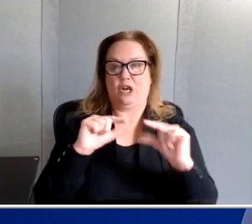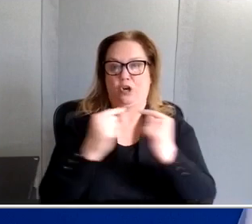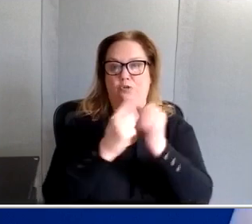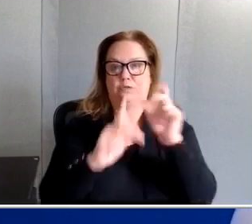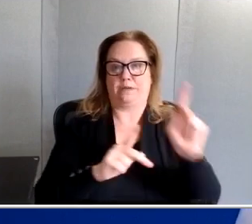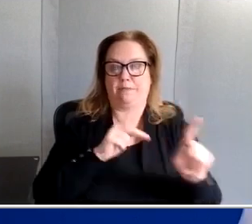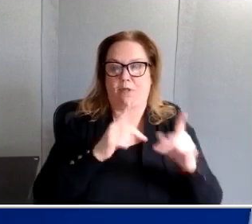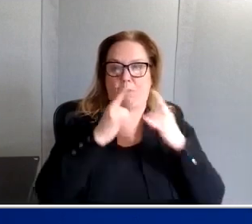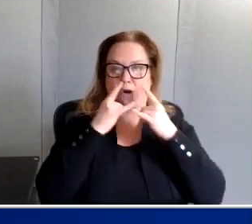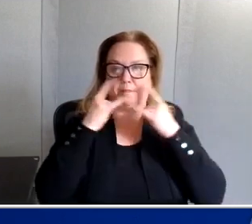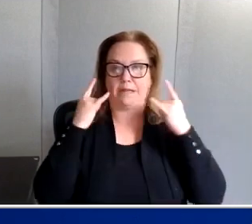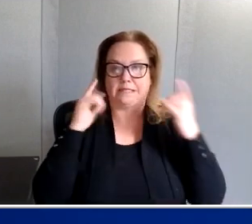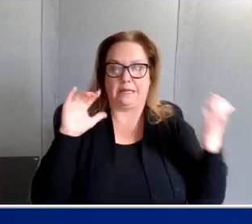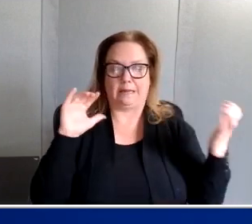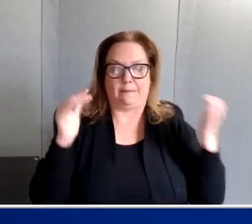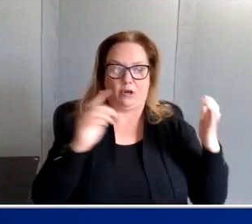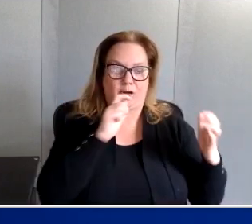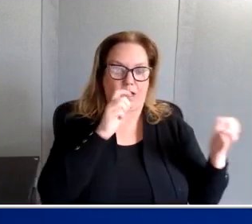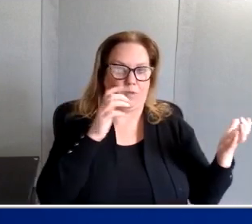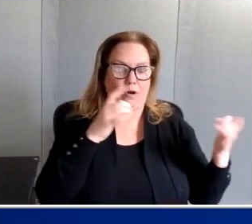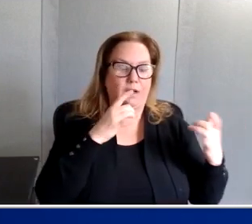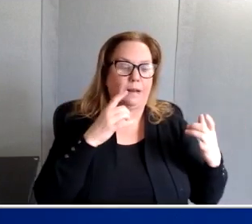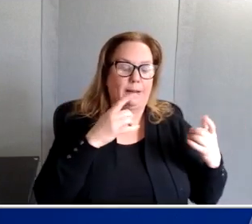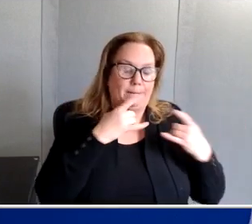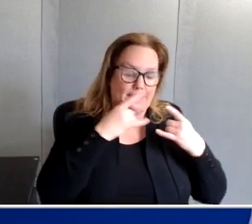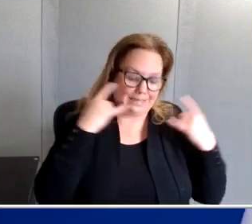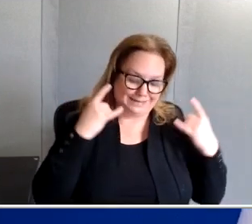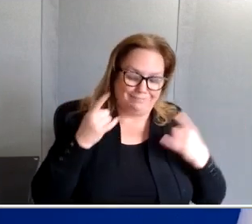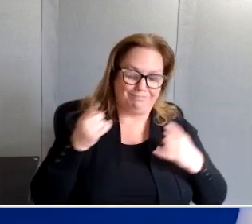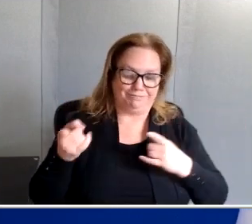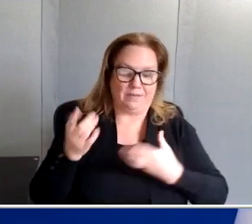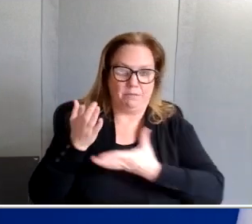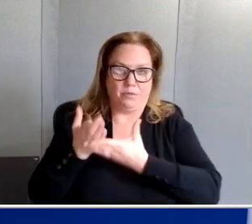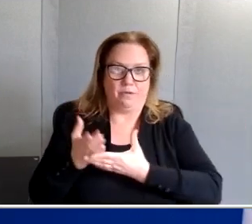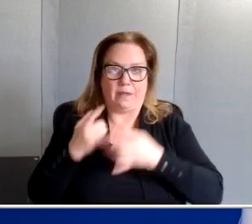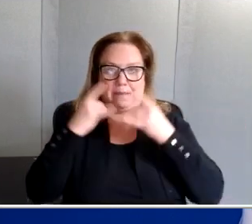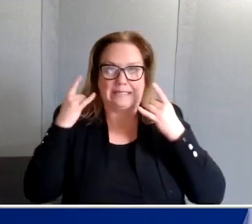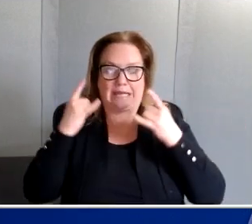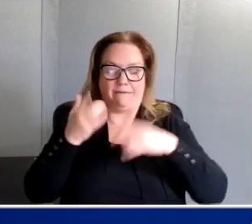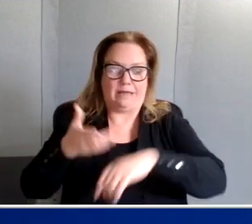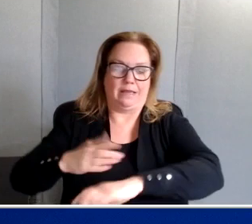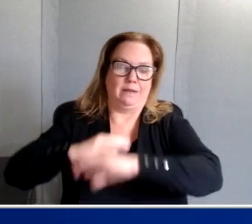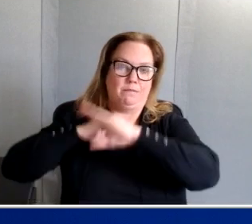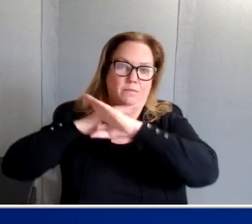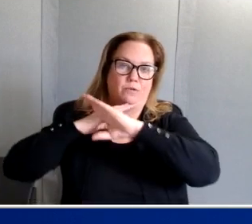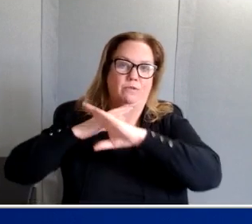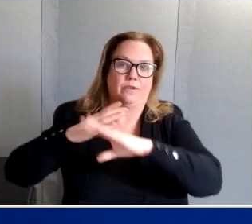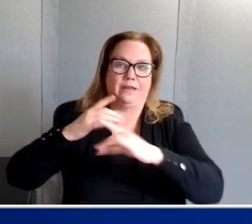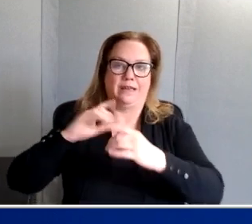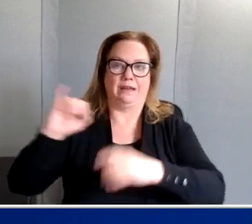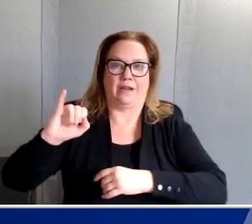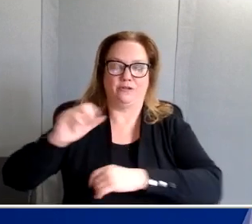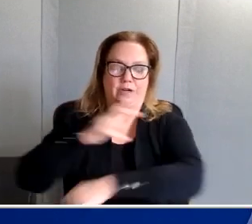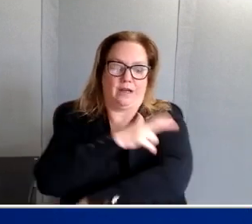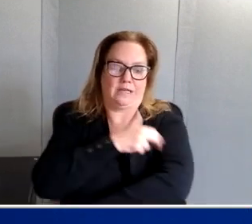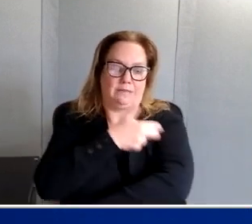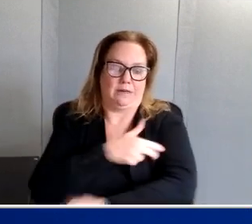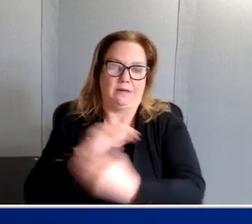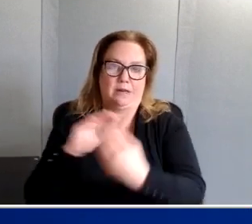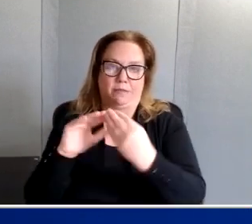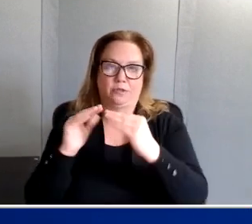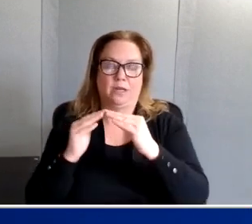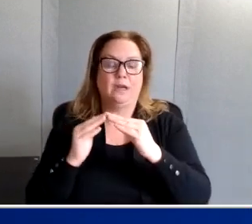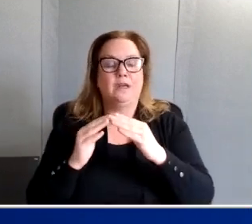wearing masks versus not wearing masks, and it showed that those that were wearing masks had improved infection and hospitalization rates. There's also been recent